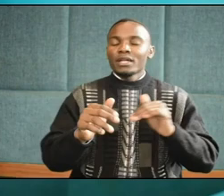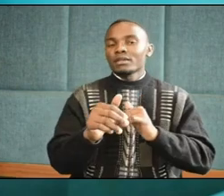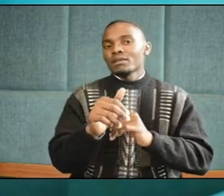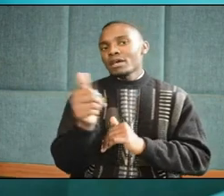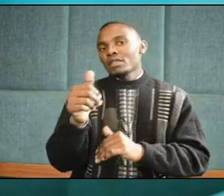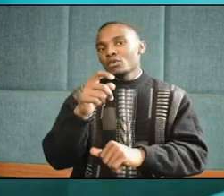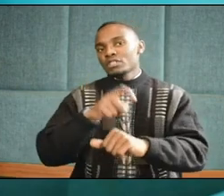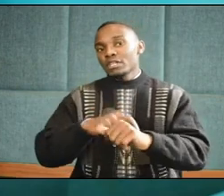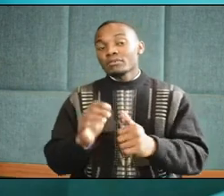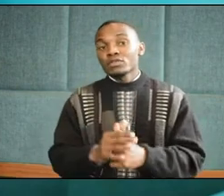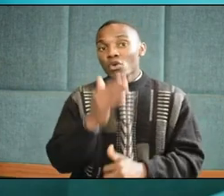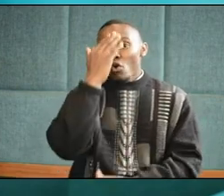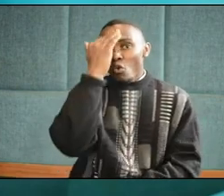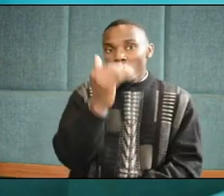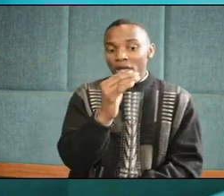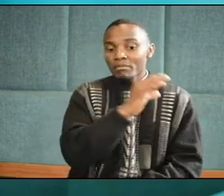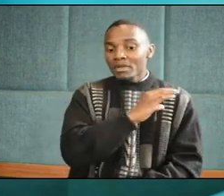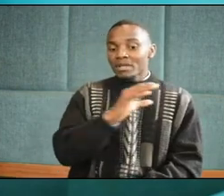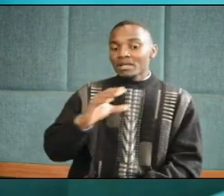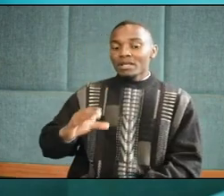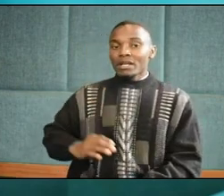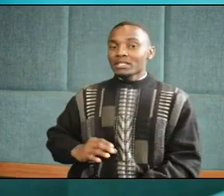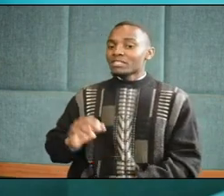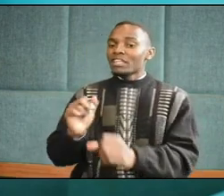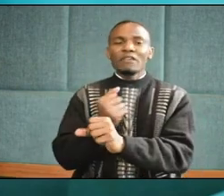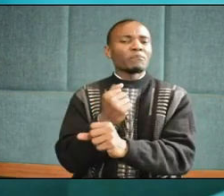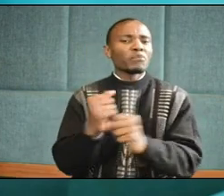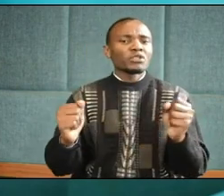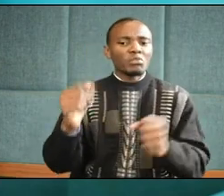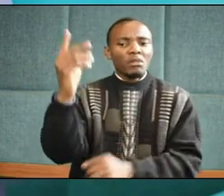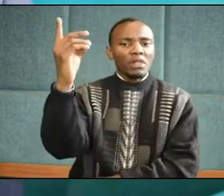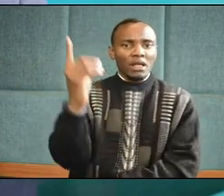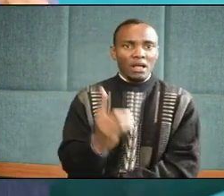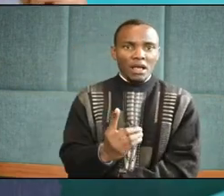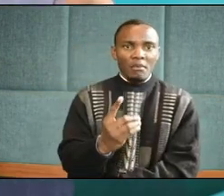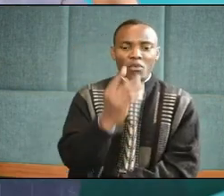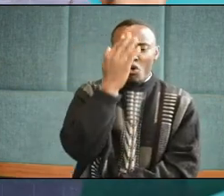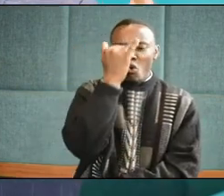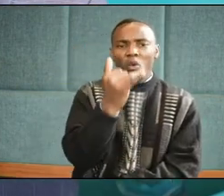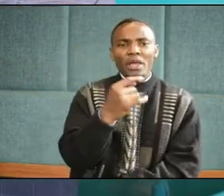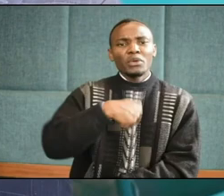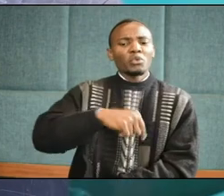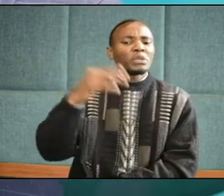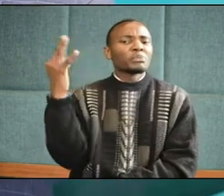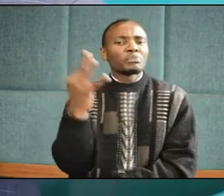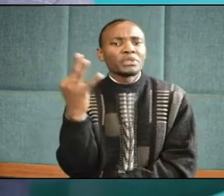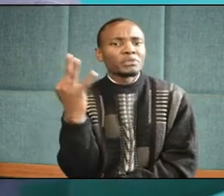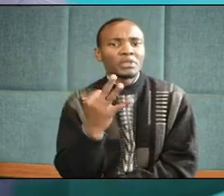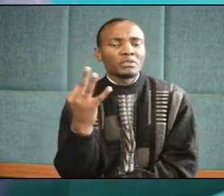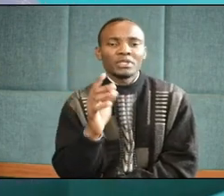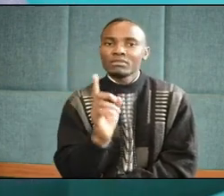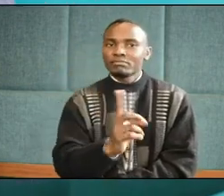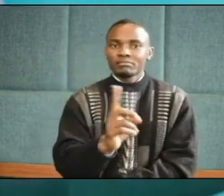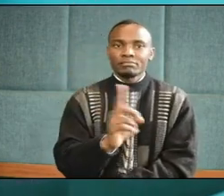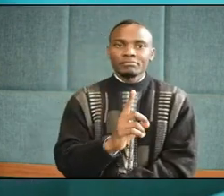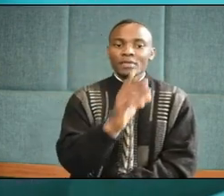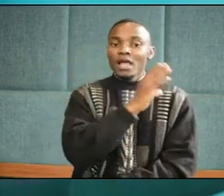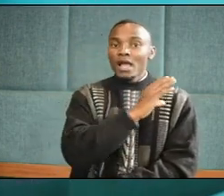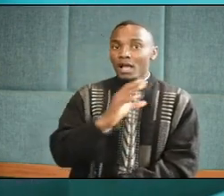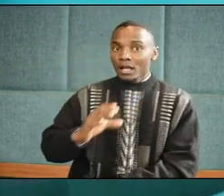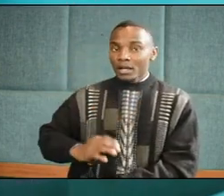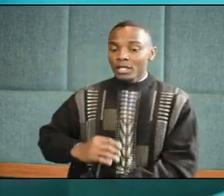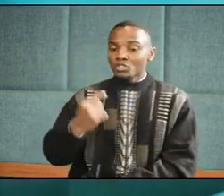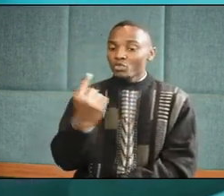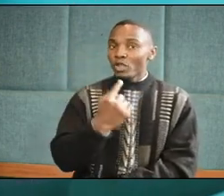time. Because Christ will not come because we are just preaching. Christ will